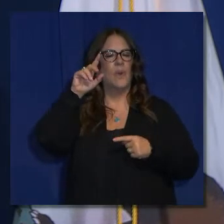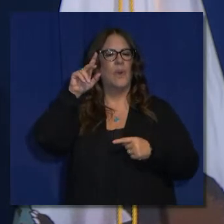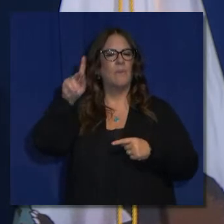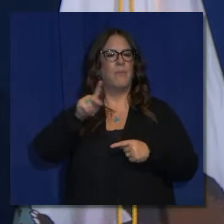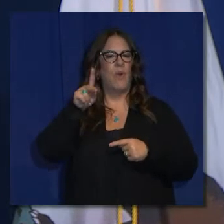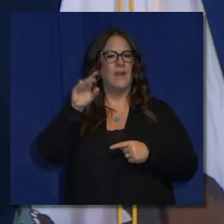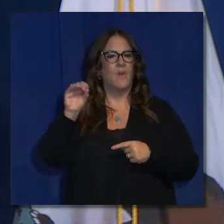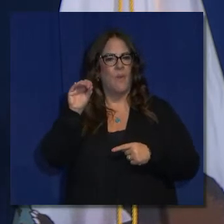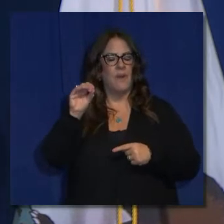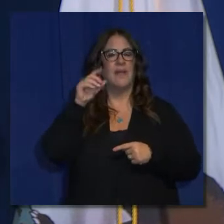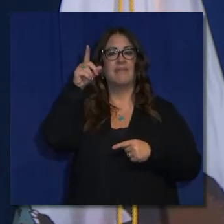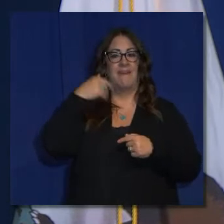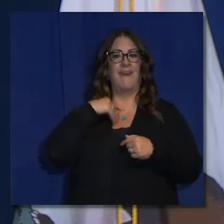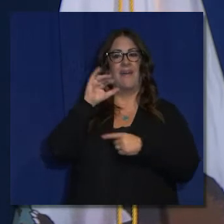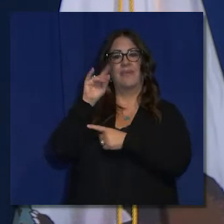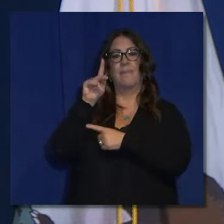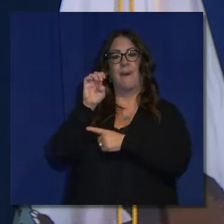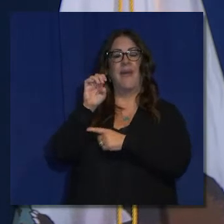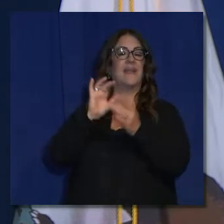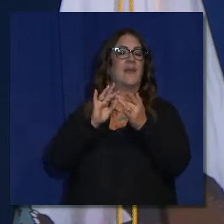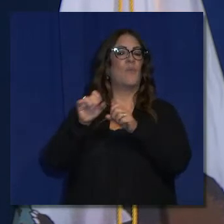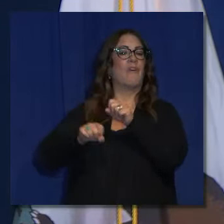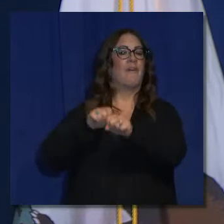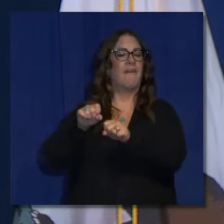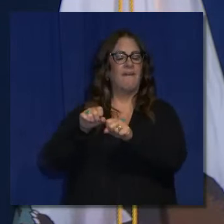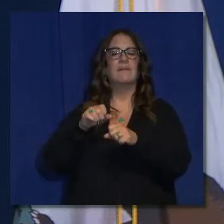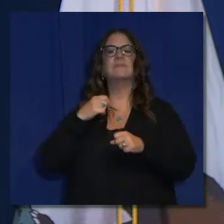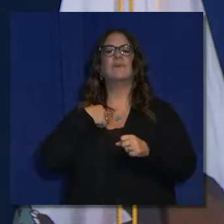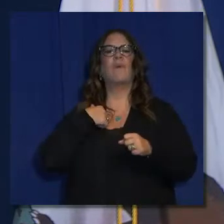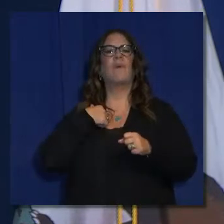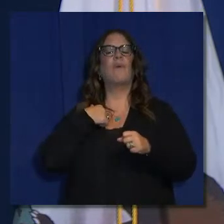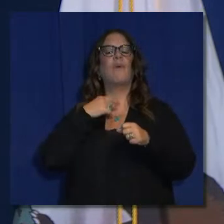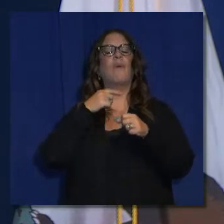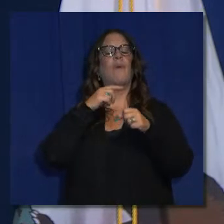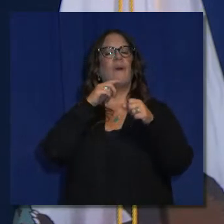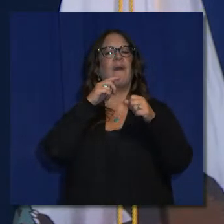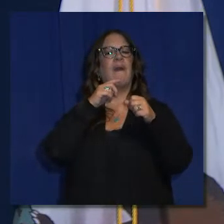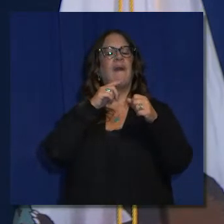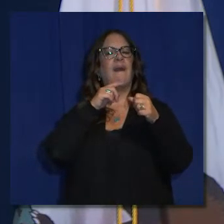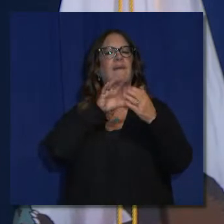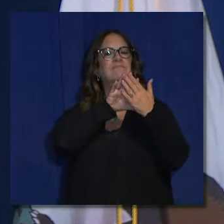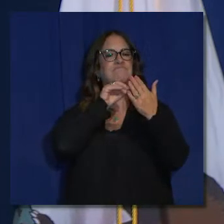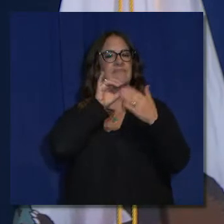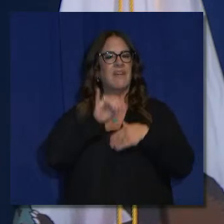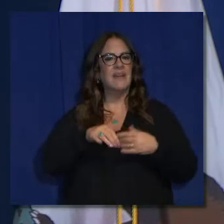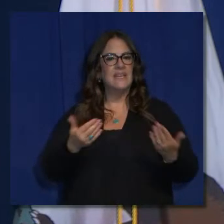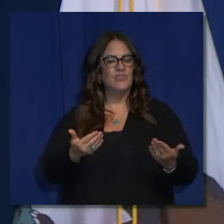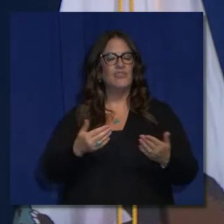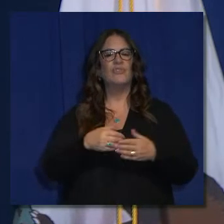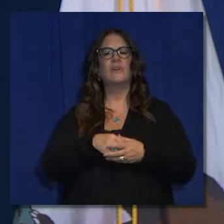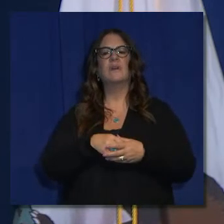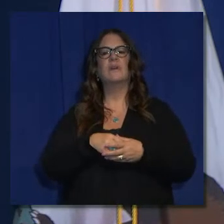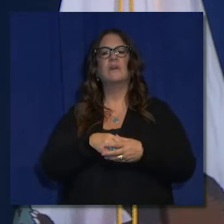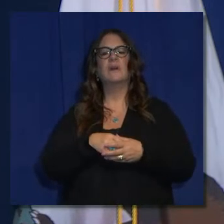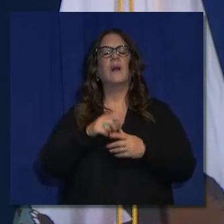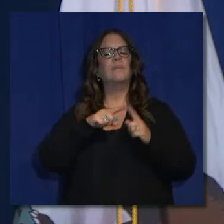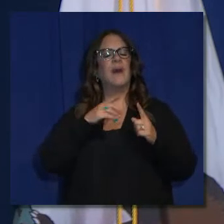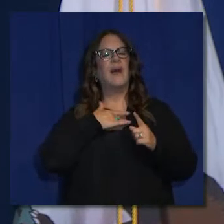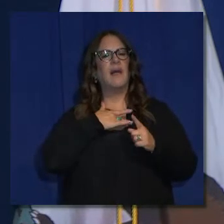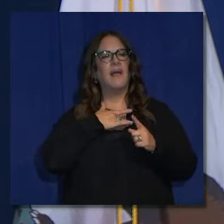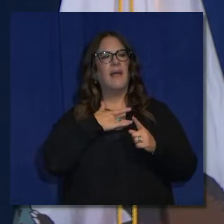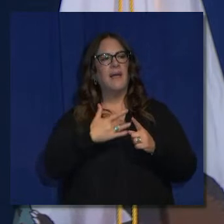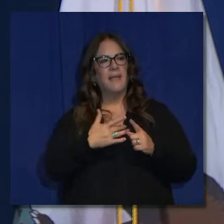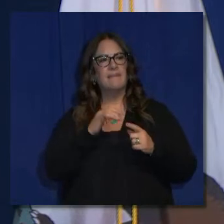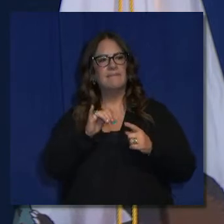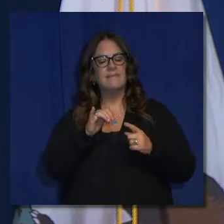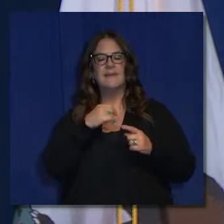network, and that was what was missing. So I remember it from a very competitive frame, but I lamented it. I've been on the receiving end of CEQA